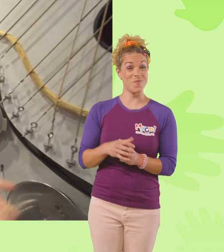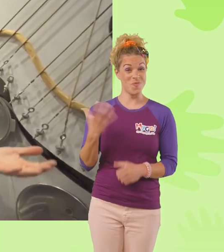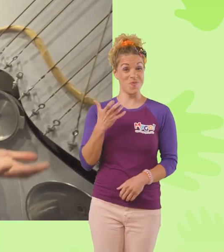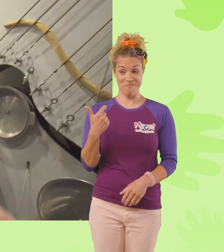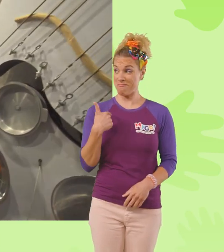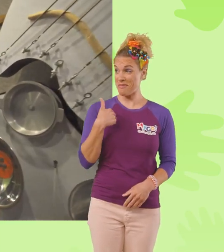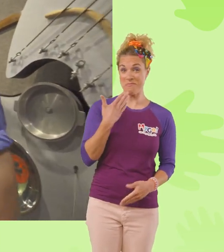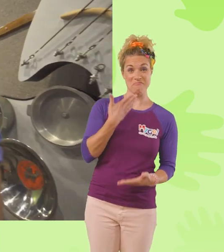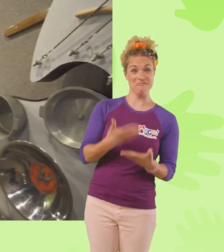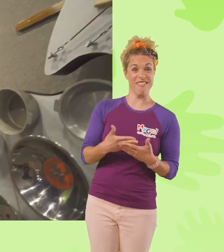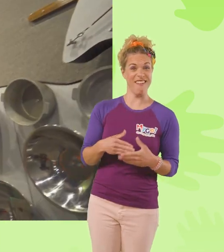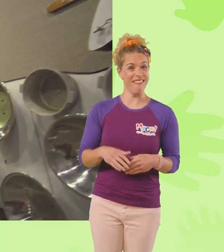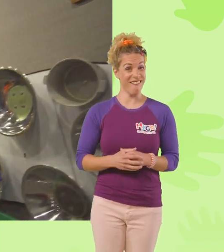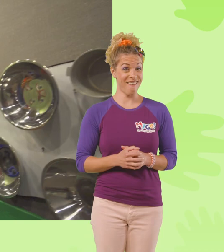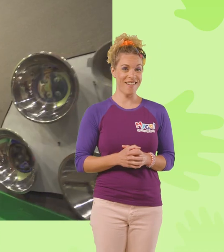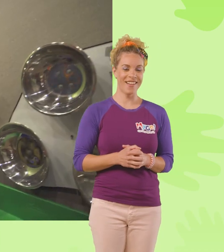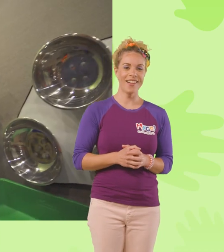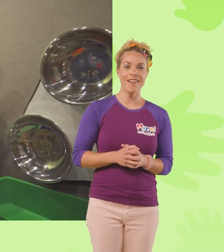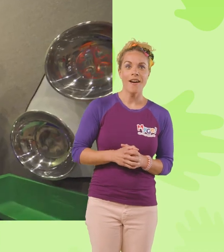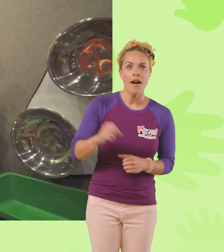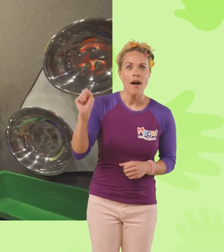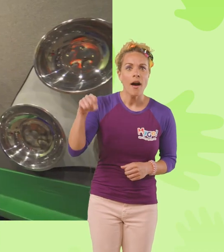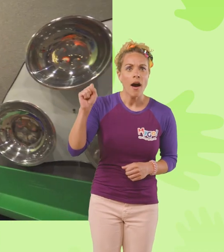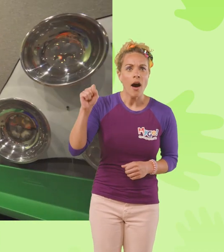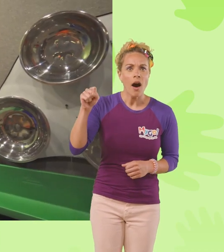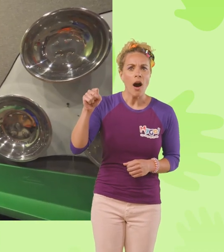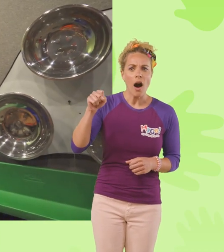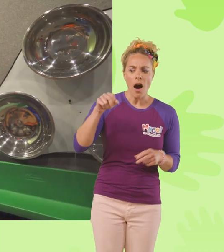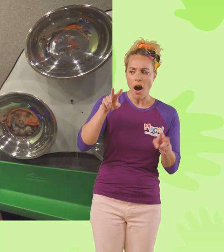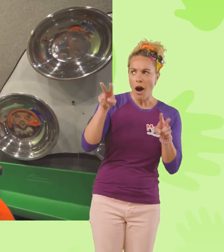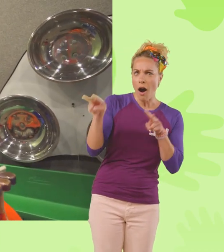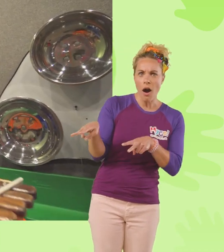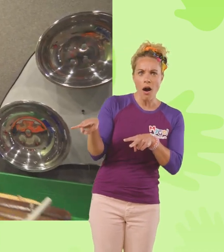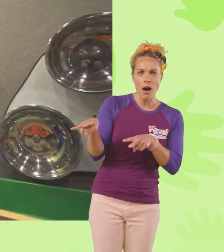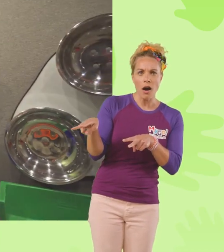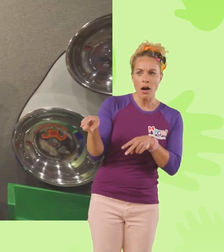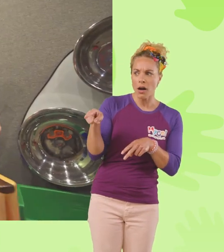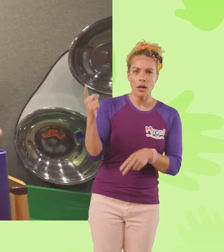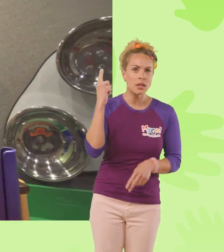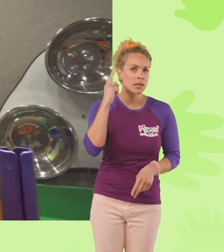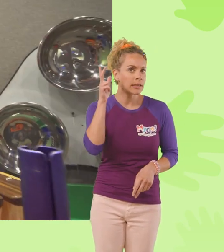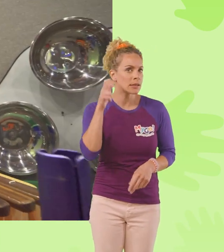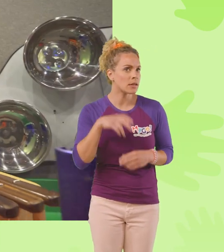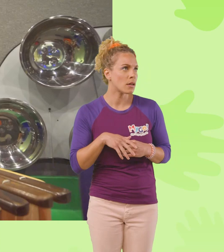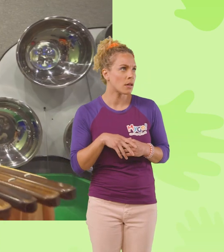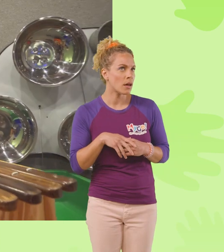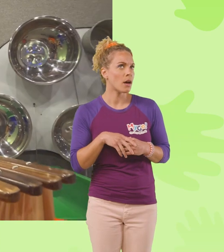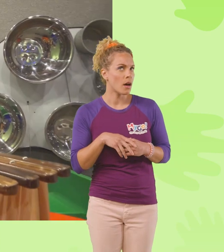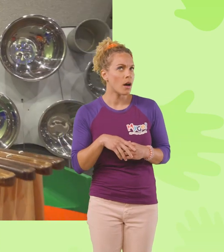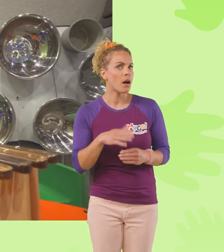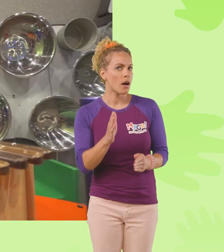Ooh, I'm pretty good, huh? Ooh, yeah. Check it out. Listen.